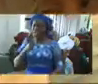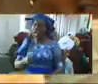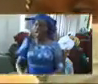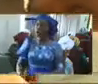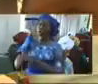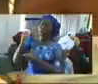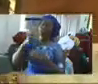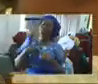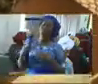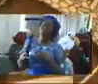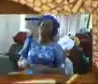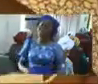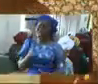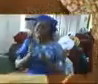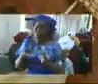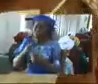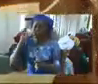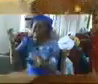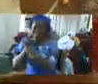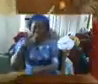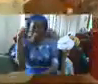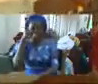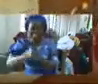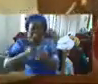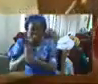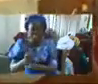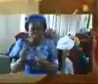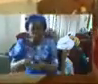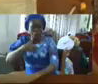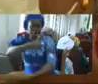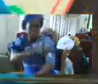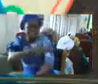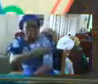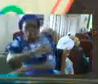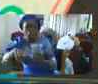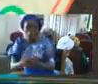If they are going to take 10 years to vaccinate themselves,